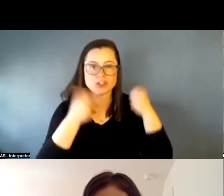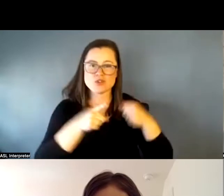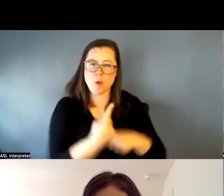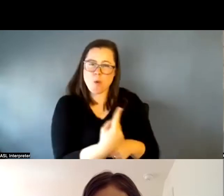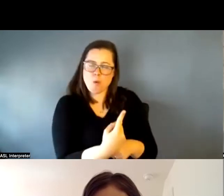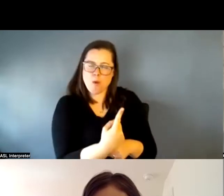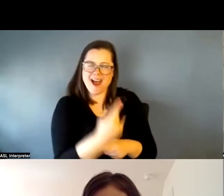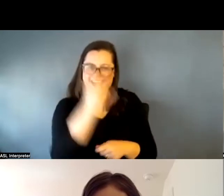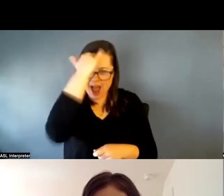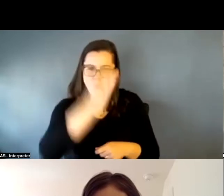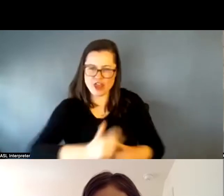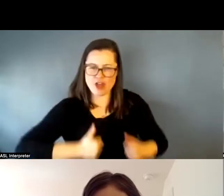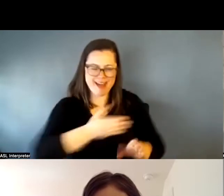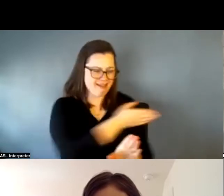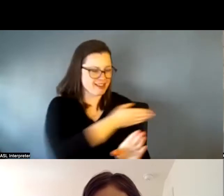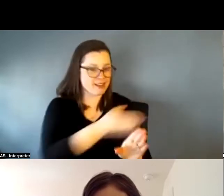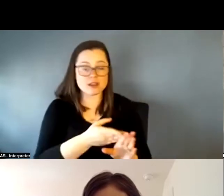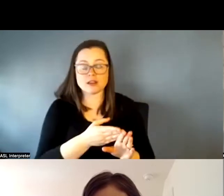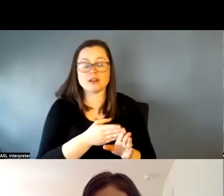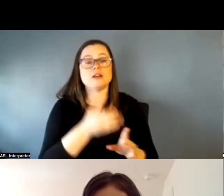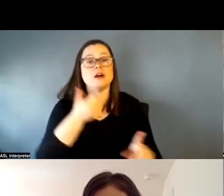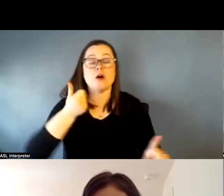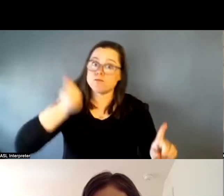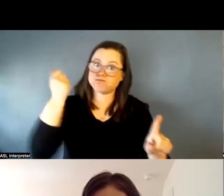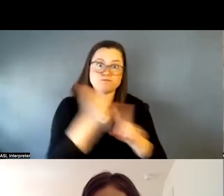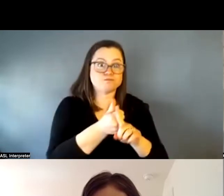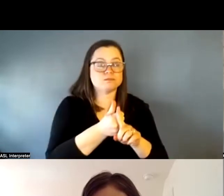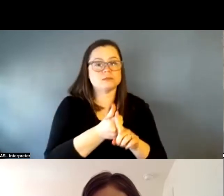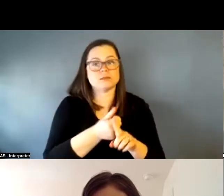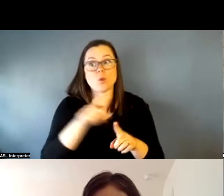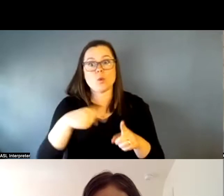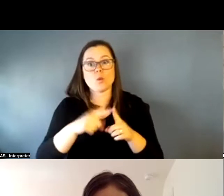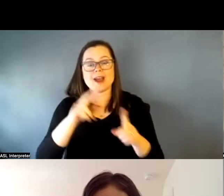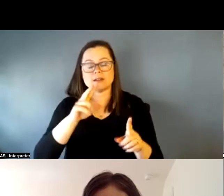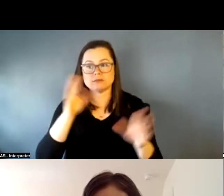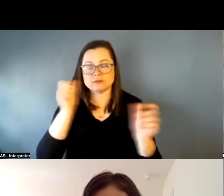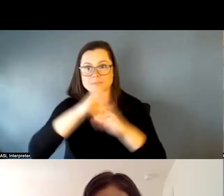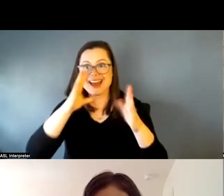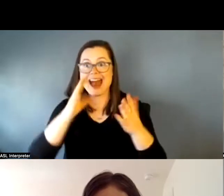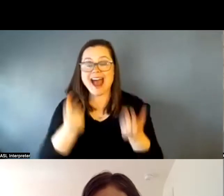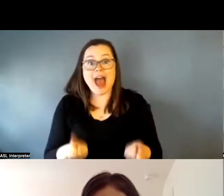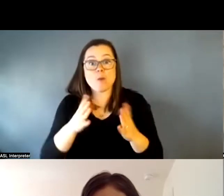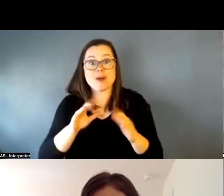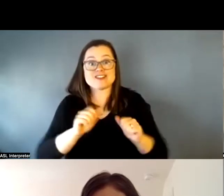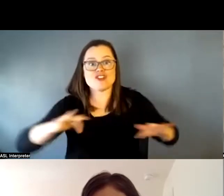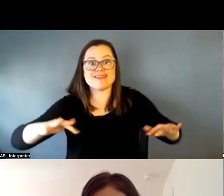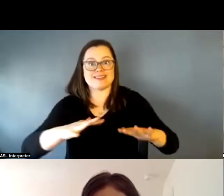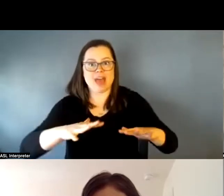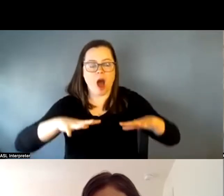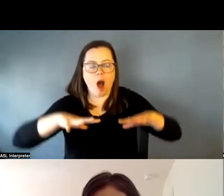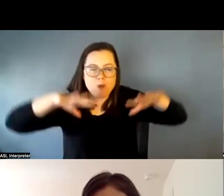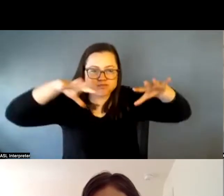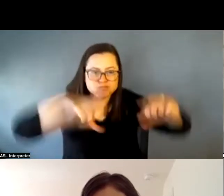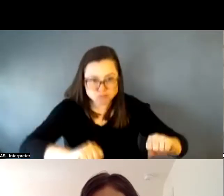It's a big difference when you talk about the land and how much land was being used to raise cattle, just